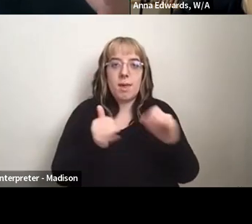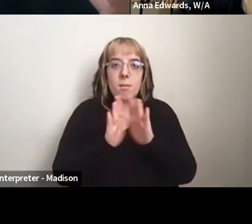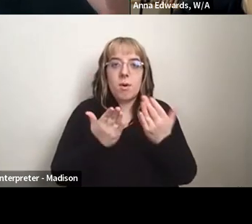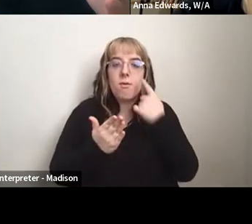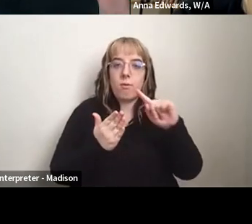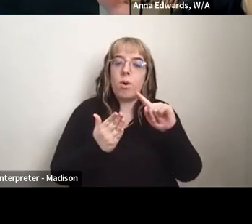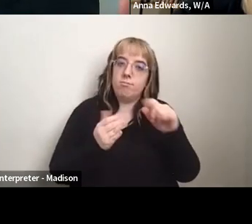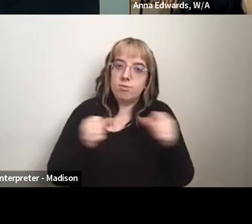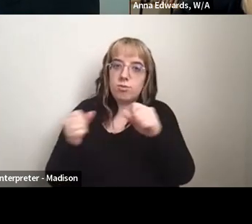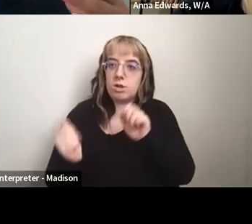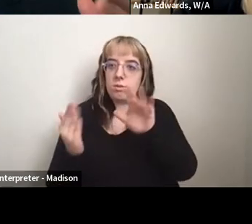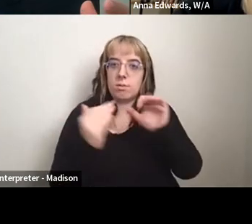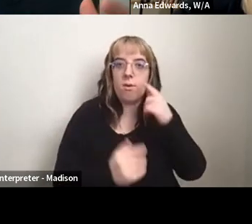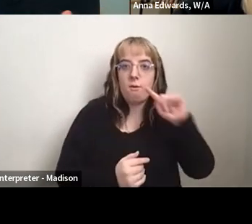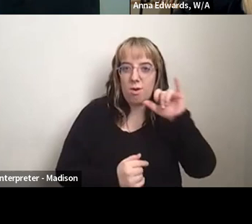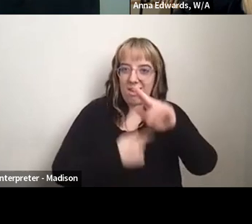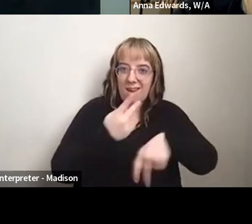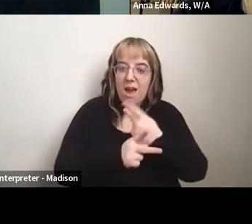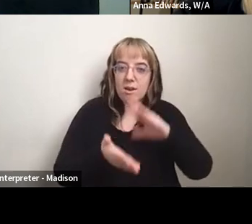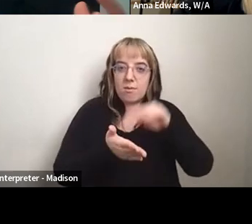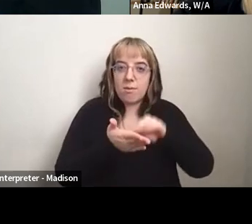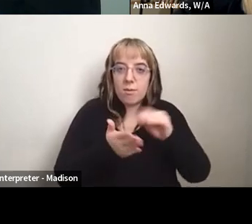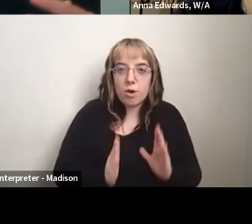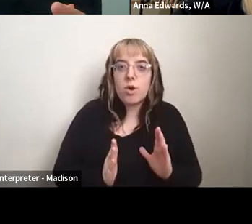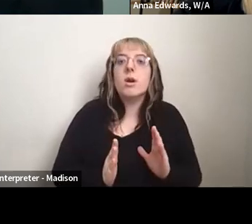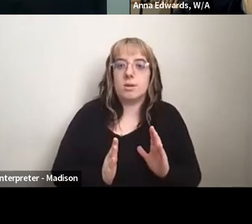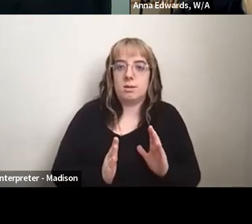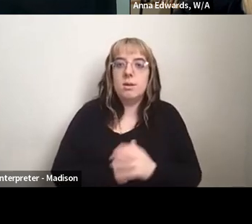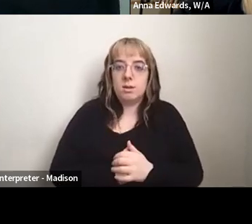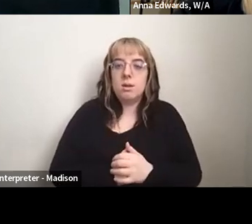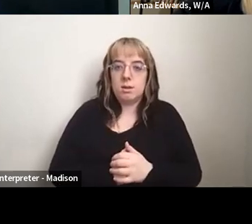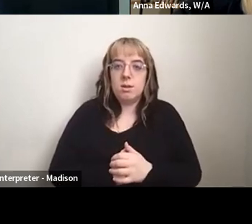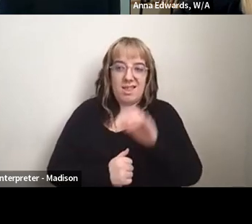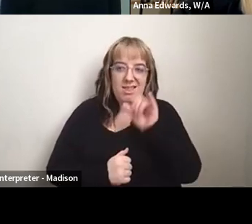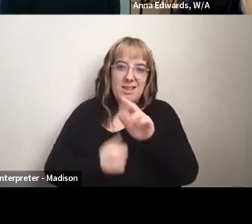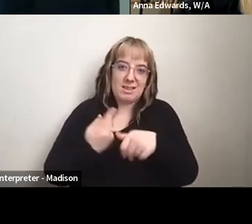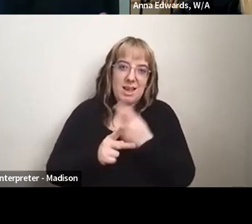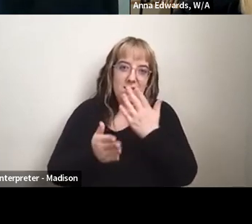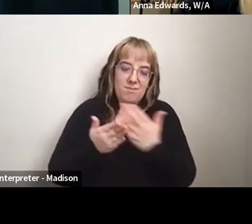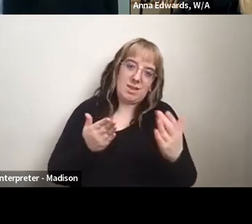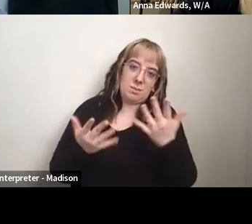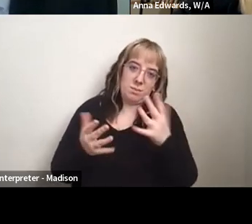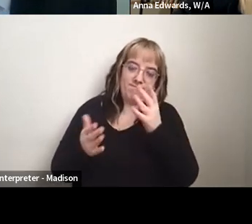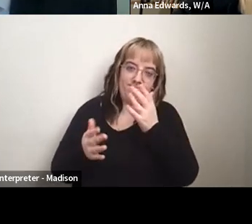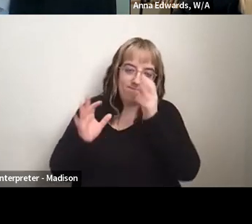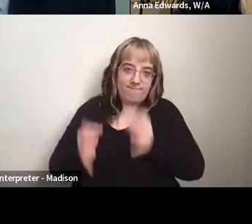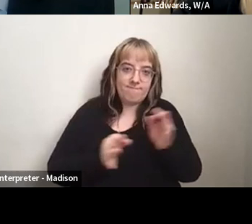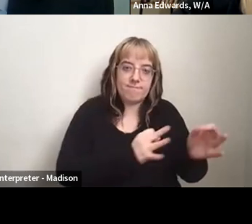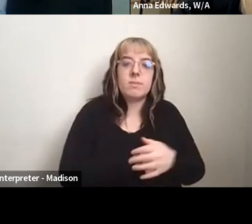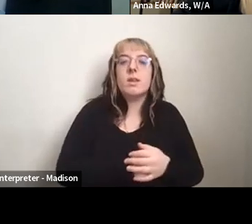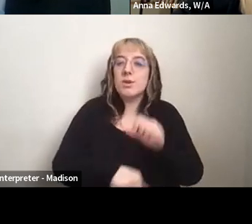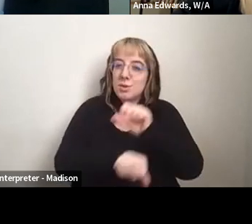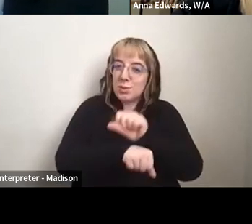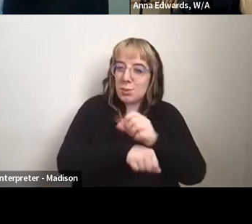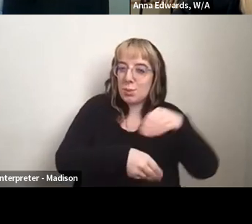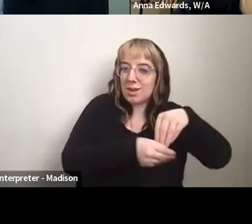learners as they implement Eureka, Carnegie, or Amplify, which are the products we chose. So I would say it's also a work in progress. It's